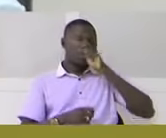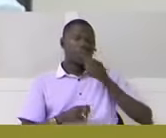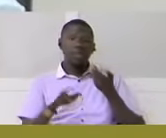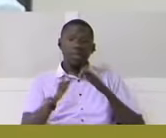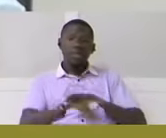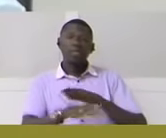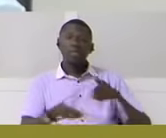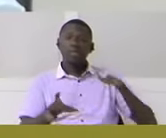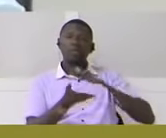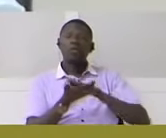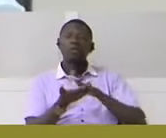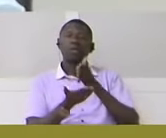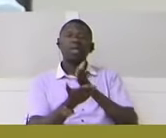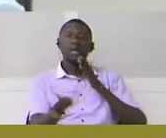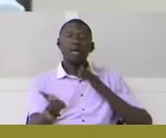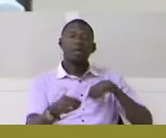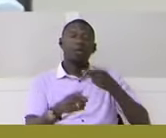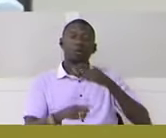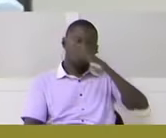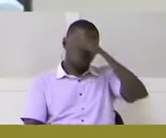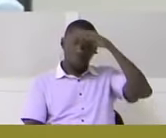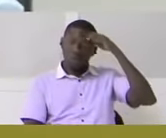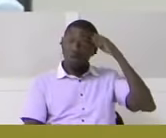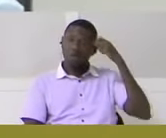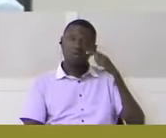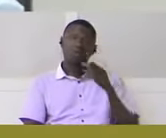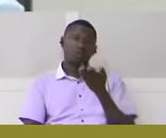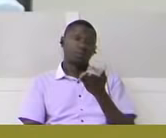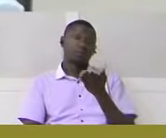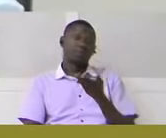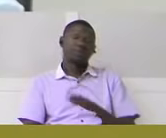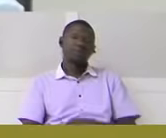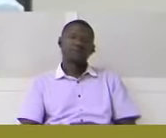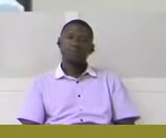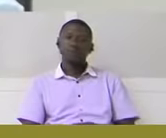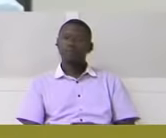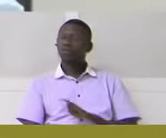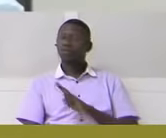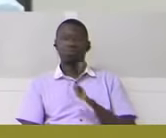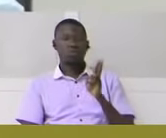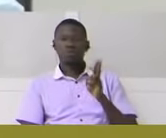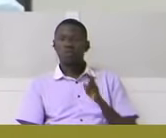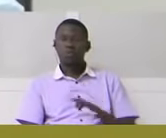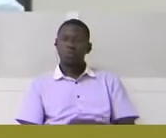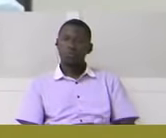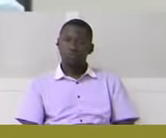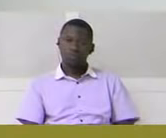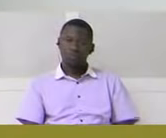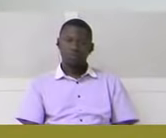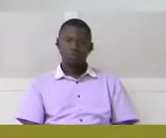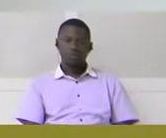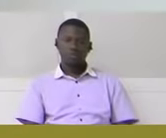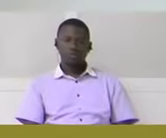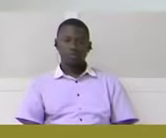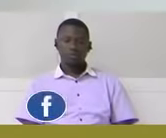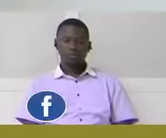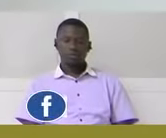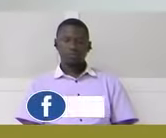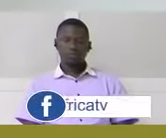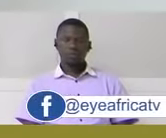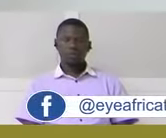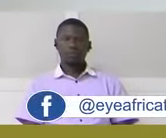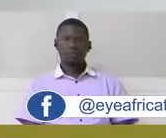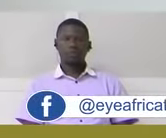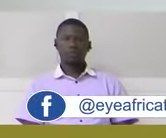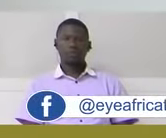the line of duty. Manke ko mbe kisi kisi role ke la puru molu meni ya lonko ike nyolu fata ila